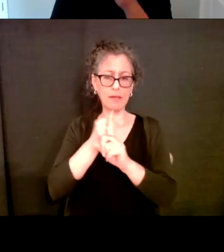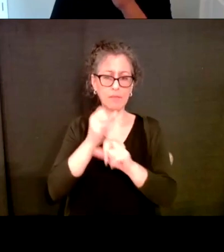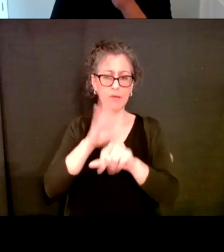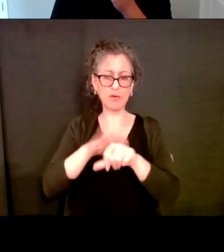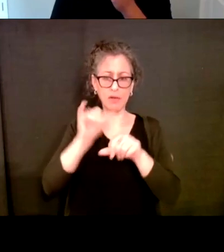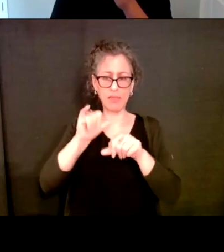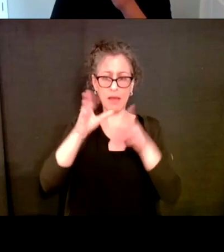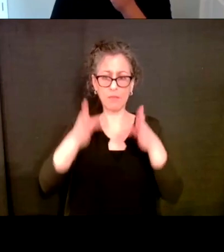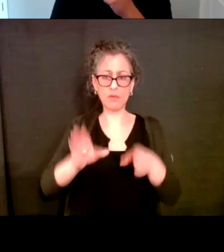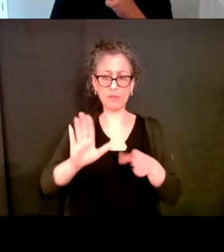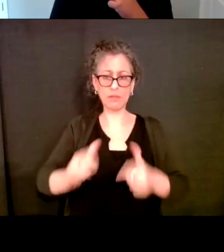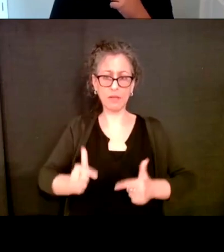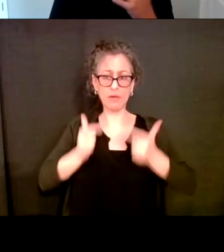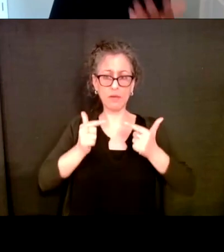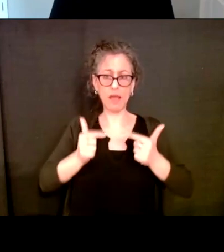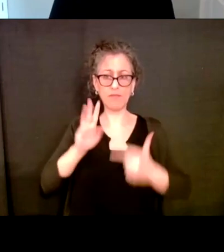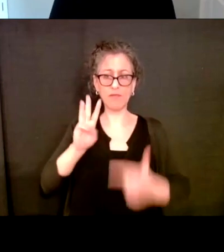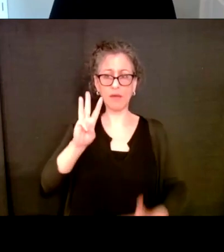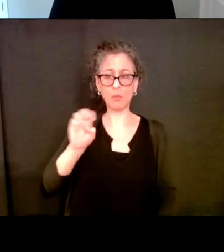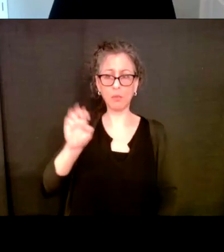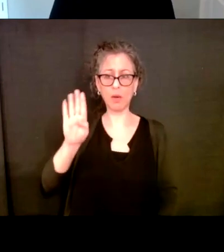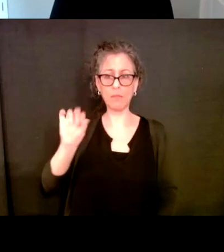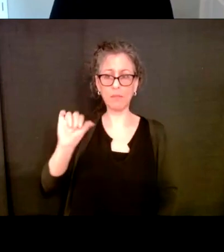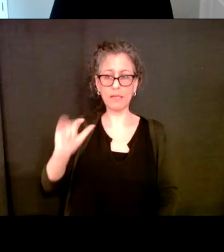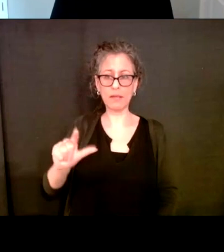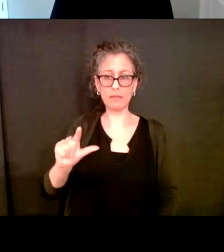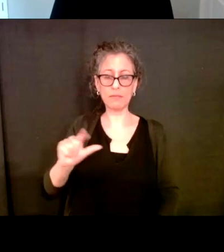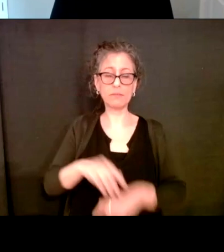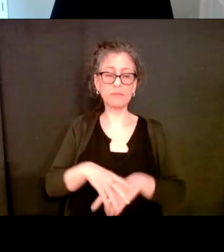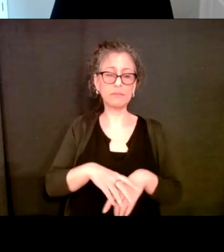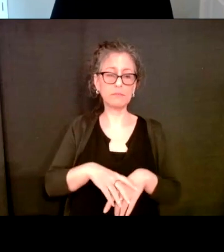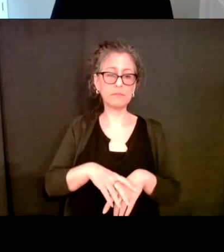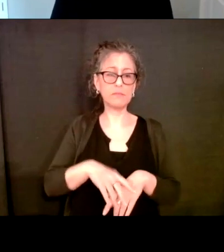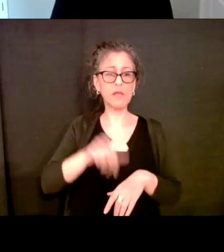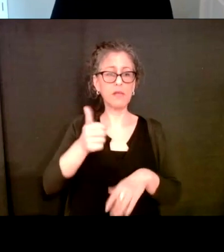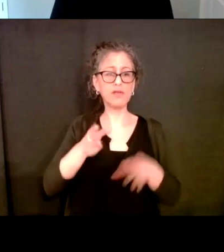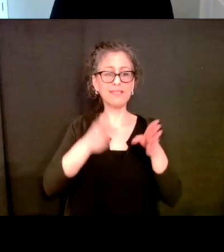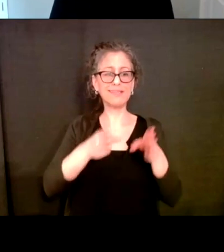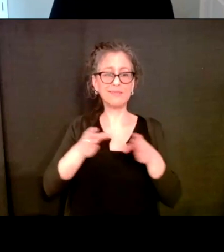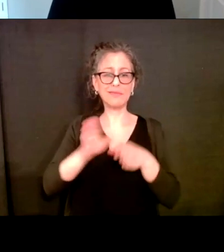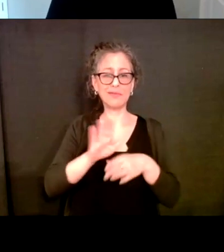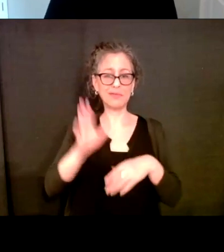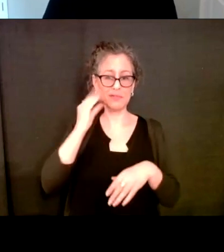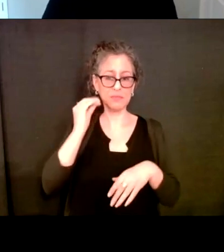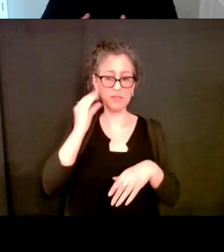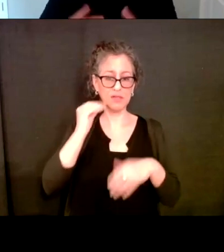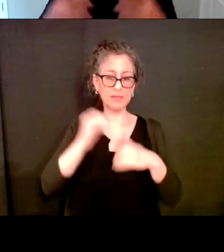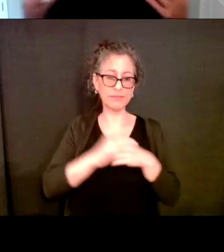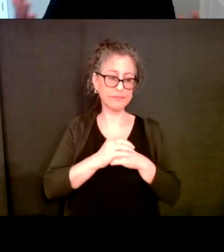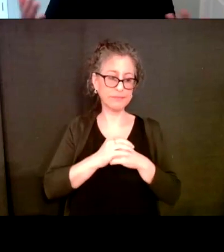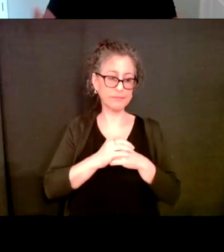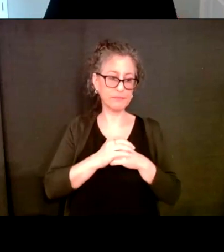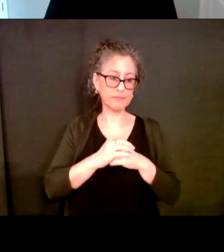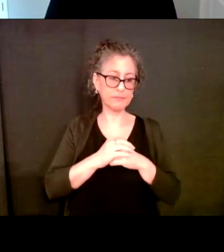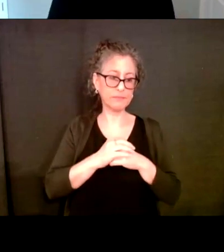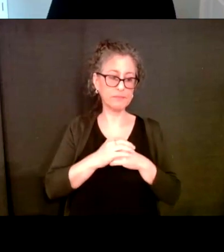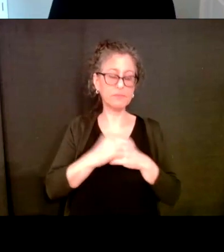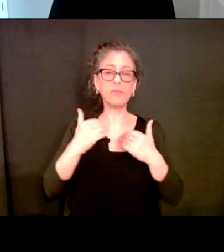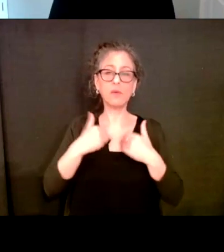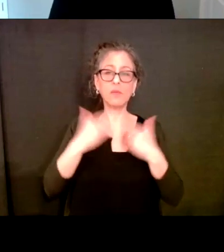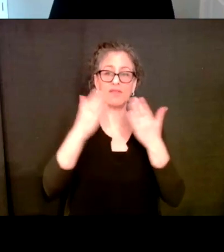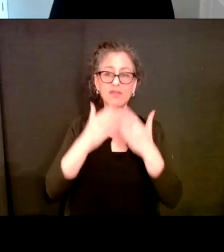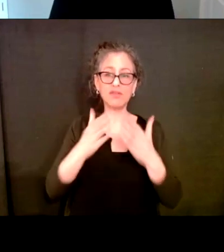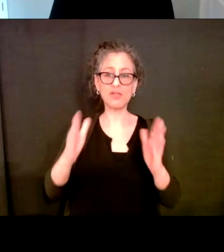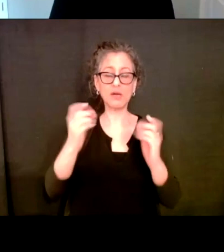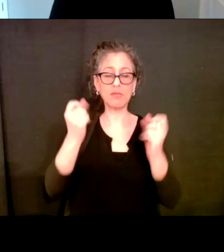person's life and well-being. The other part of this is individual experience. While we have a general understanding